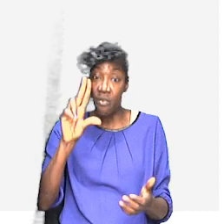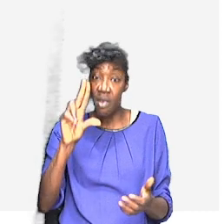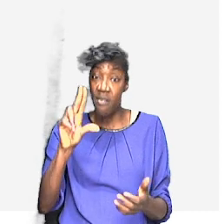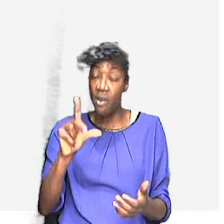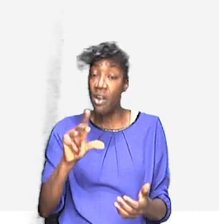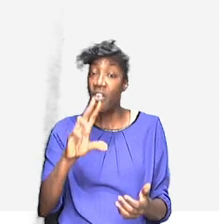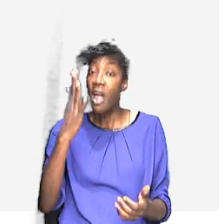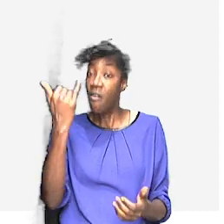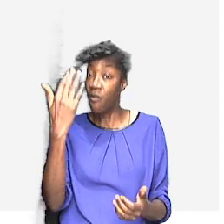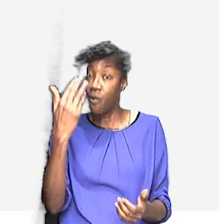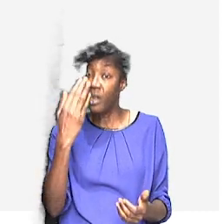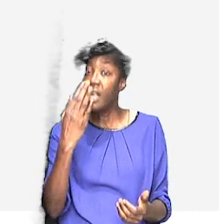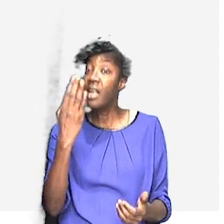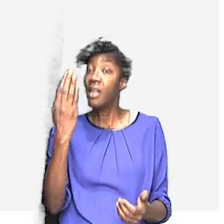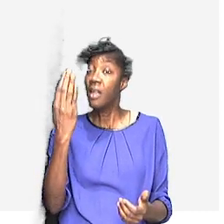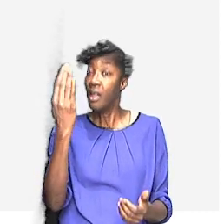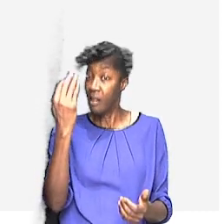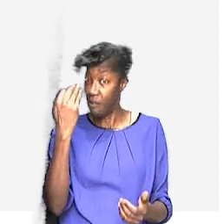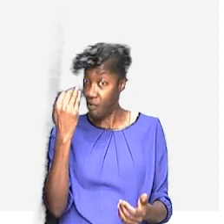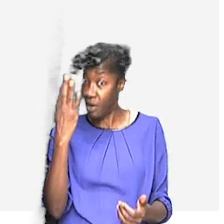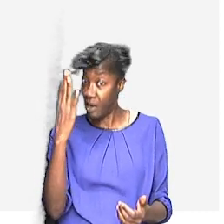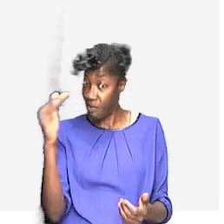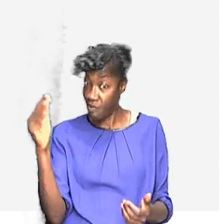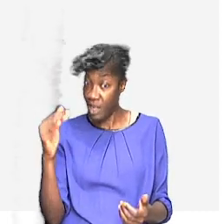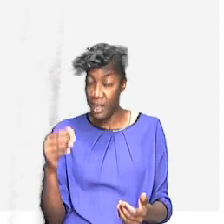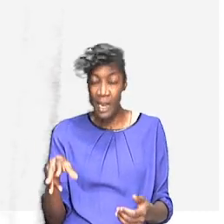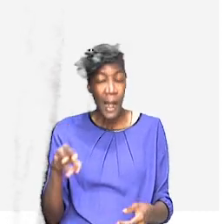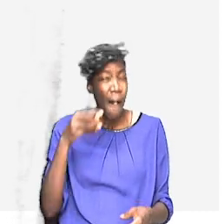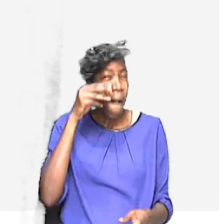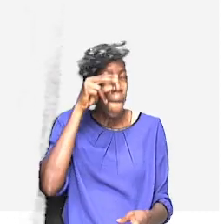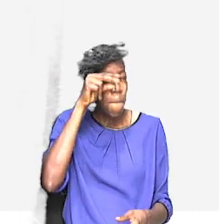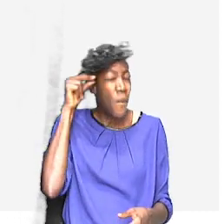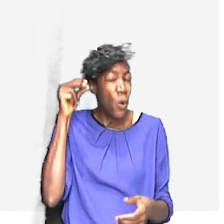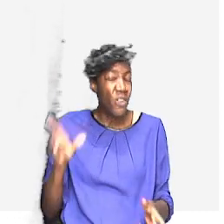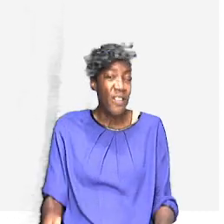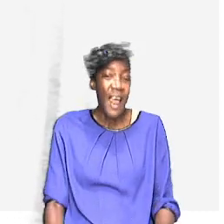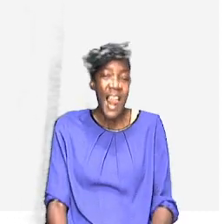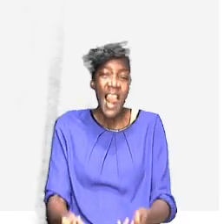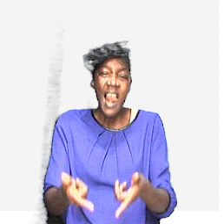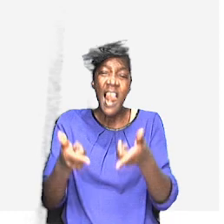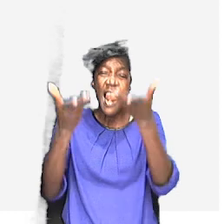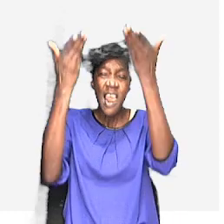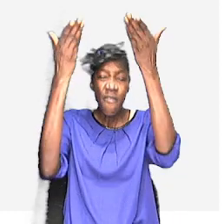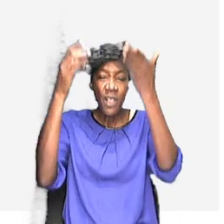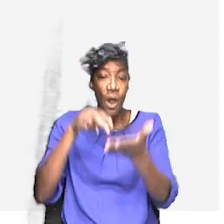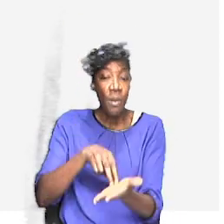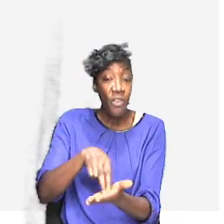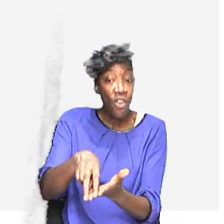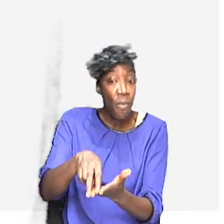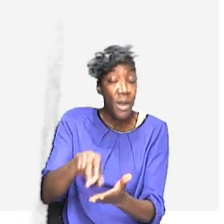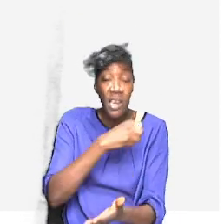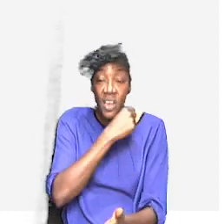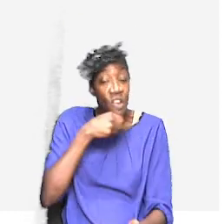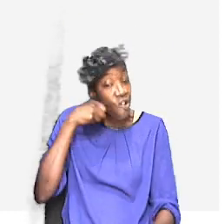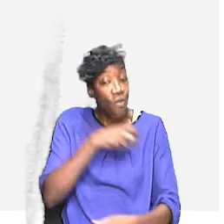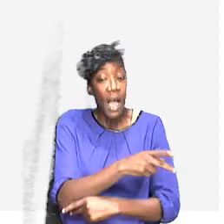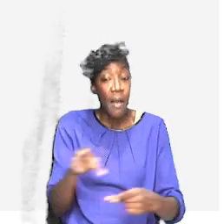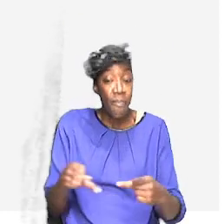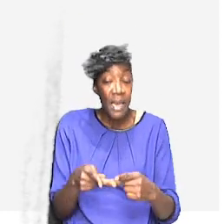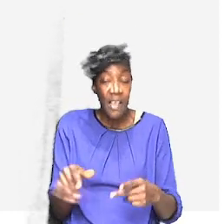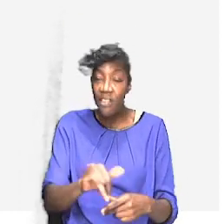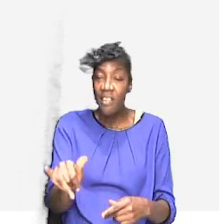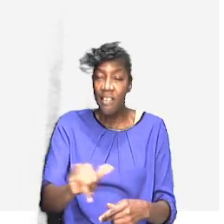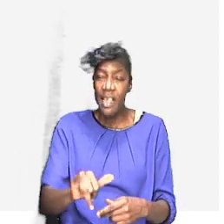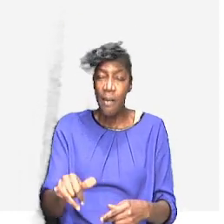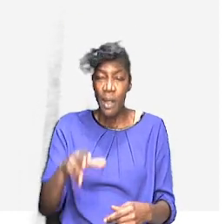15, that "And as Moses lifted up the serpent in the wilderness, even so must the Son